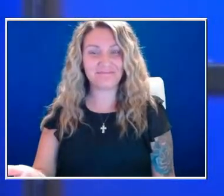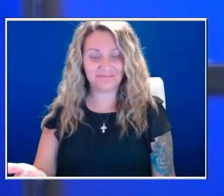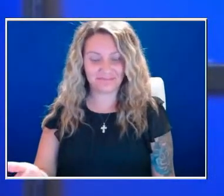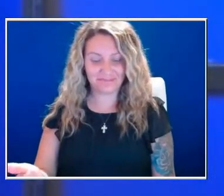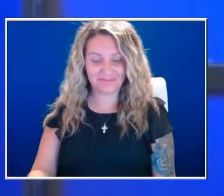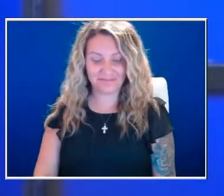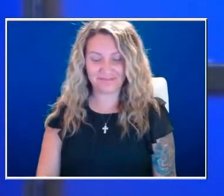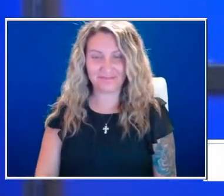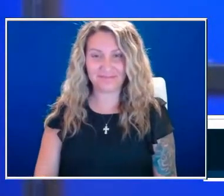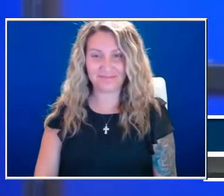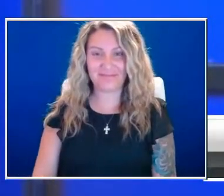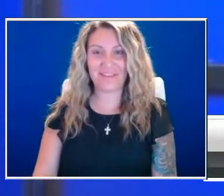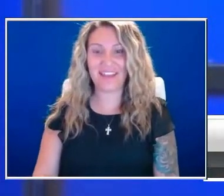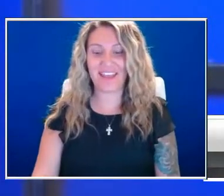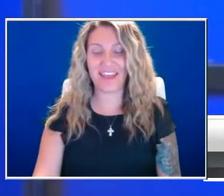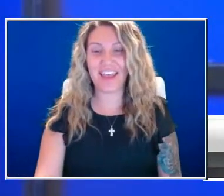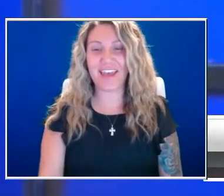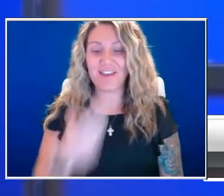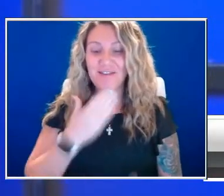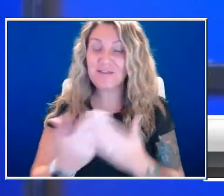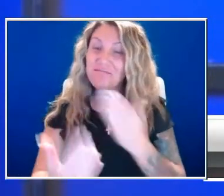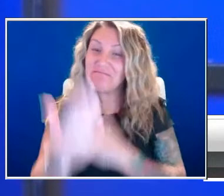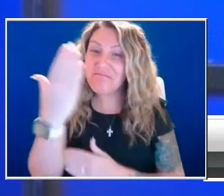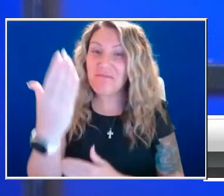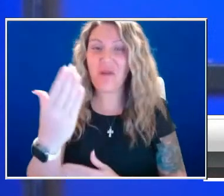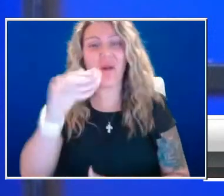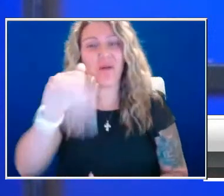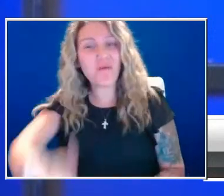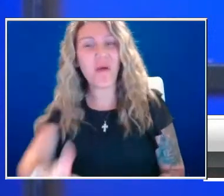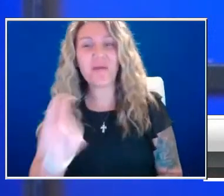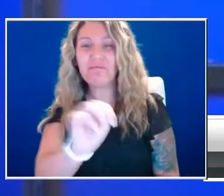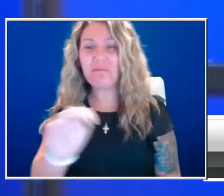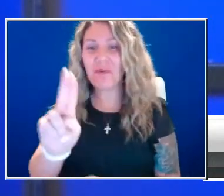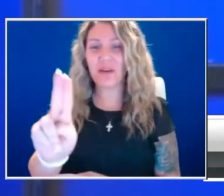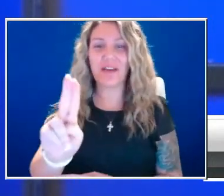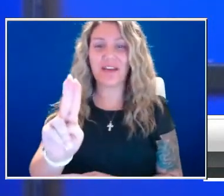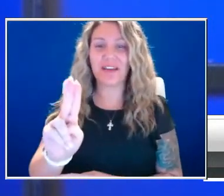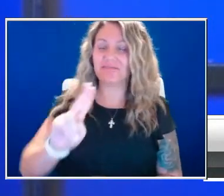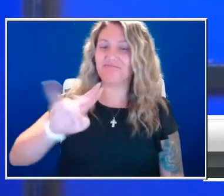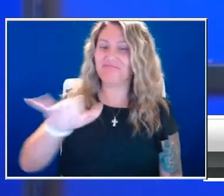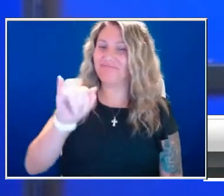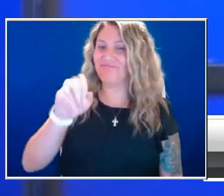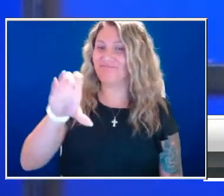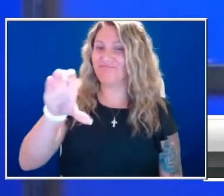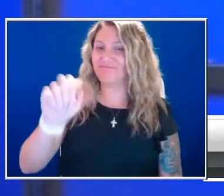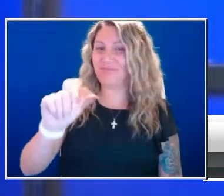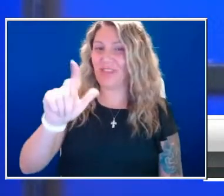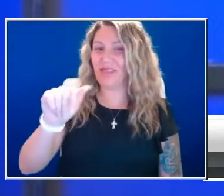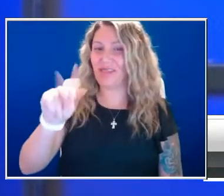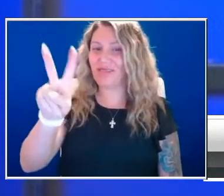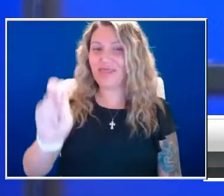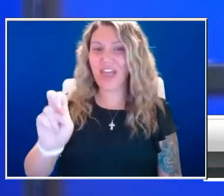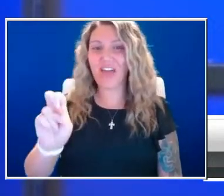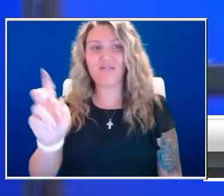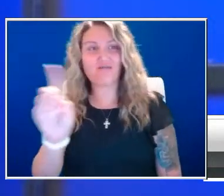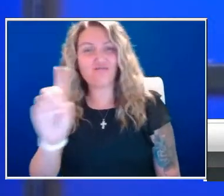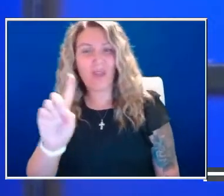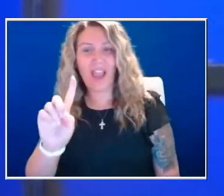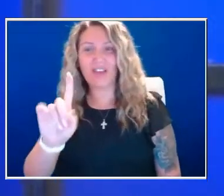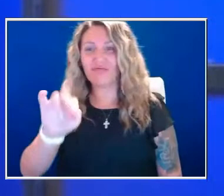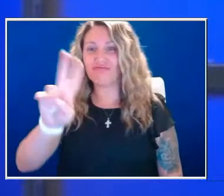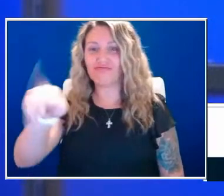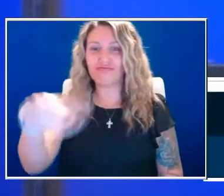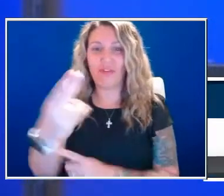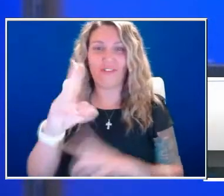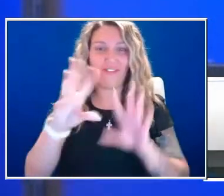Good morning and welcome to the Morning Medical Update. I'm Jessica Lovell. We're live inside the Dolph C. Simons Jr. Family Broadcast Studio. Today, we